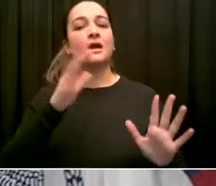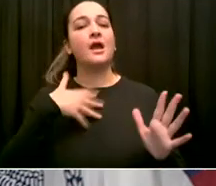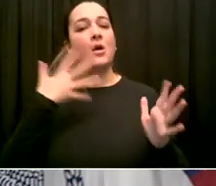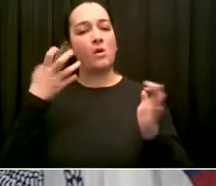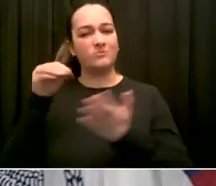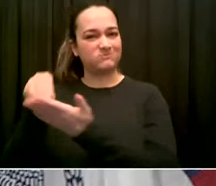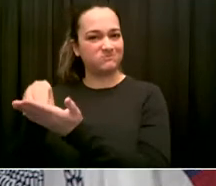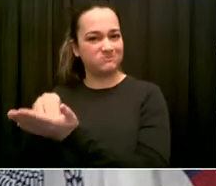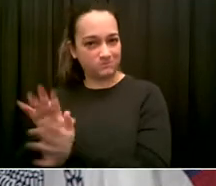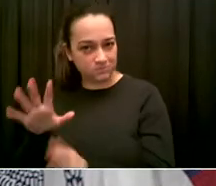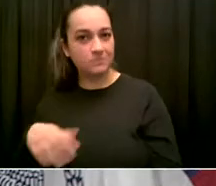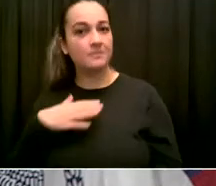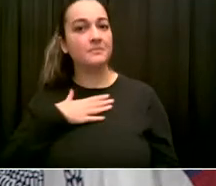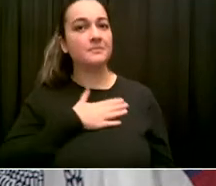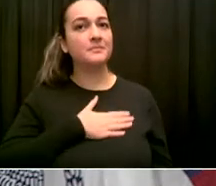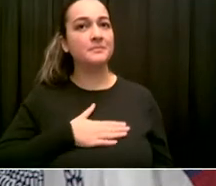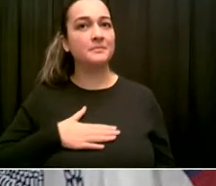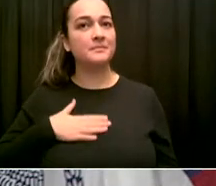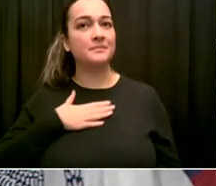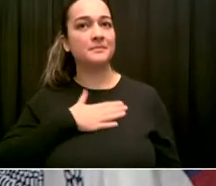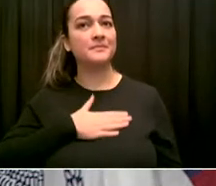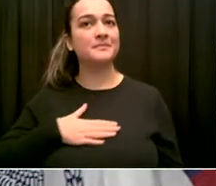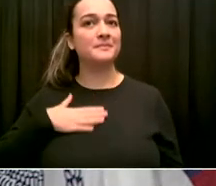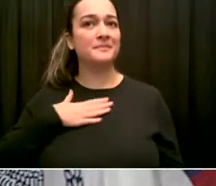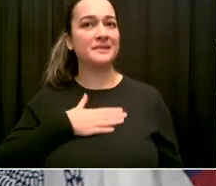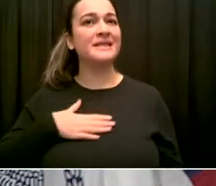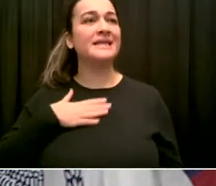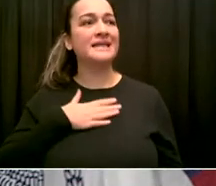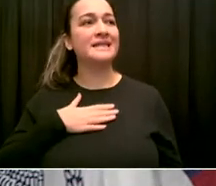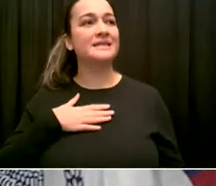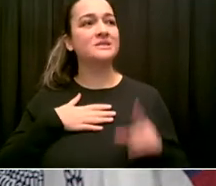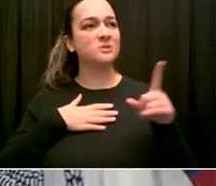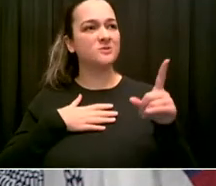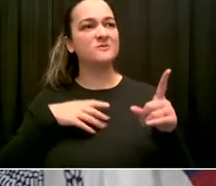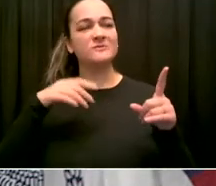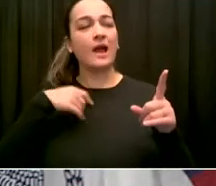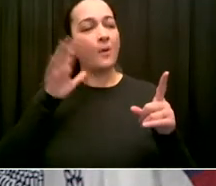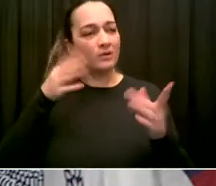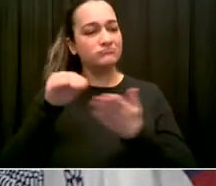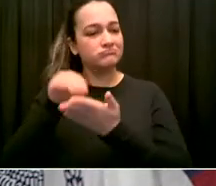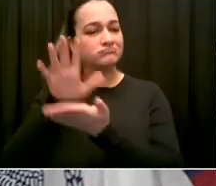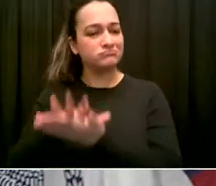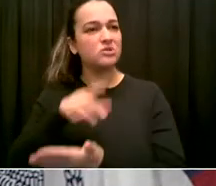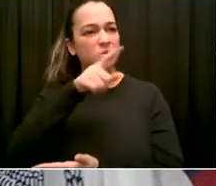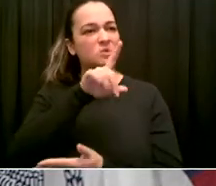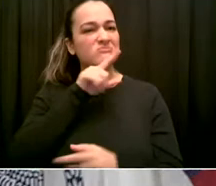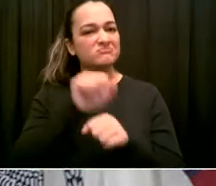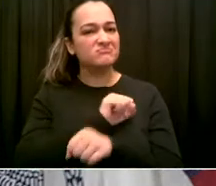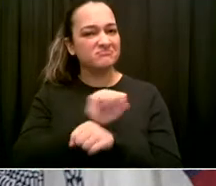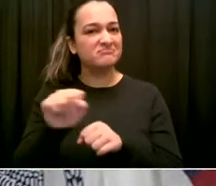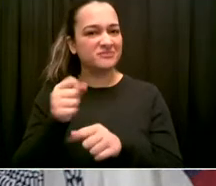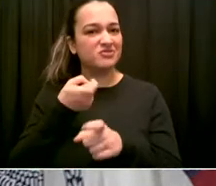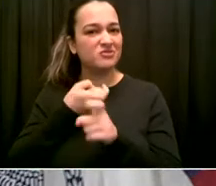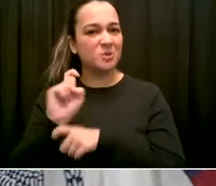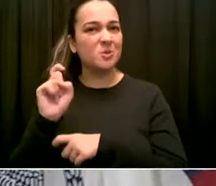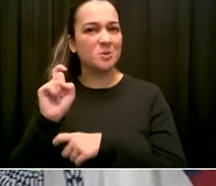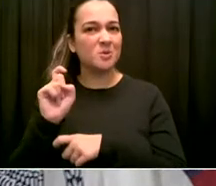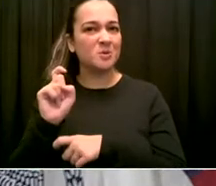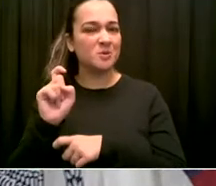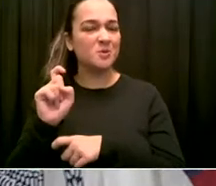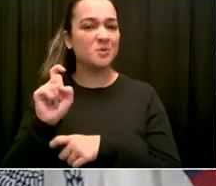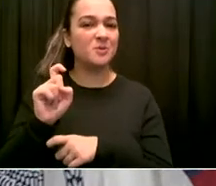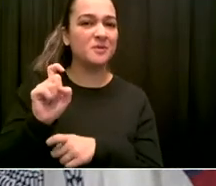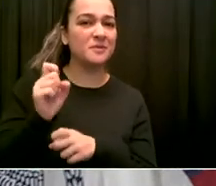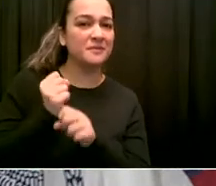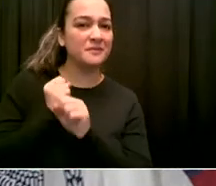changes one of the most basic parts of the game, which is all players should hit. Gersh, I think there, our belief